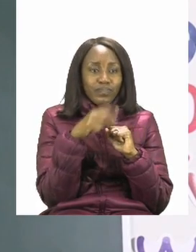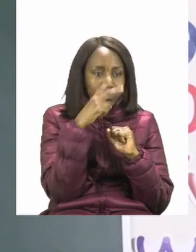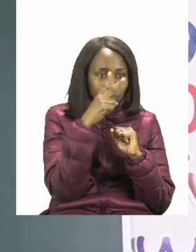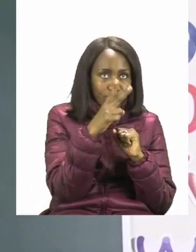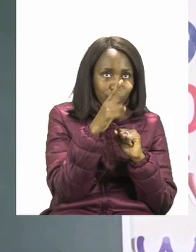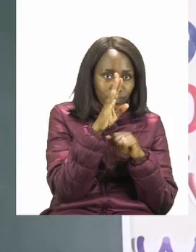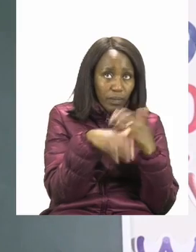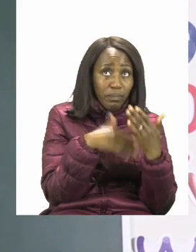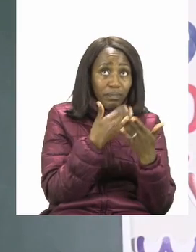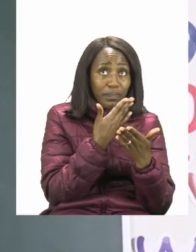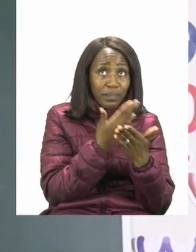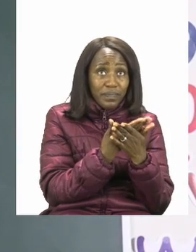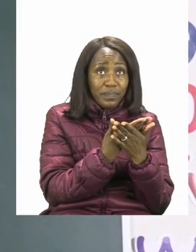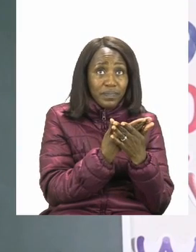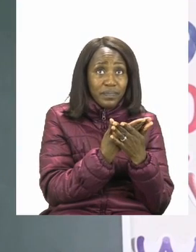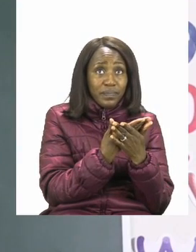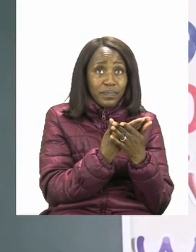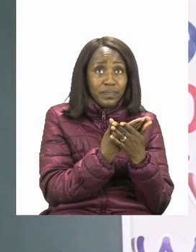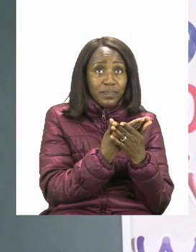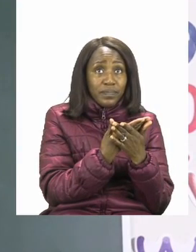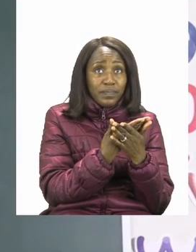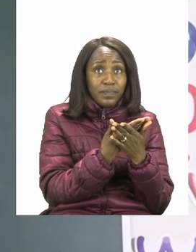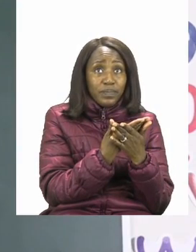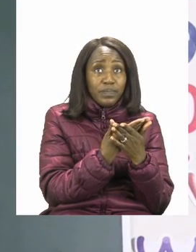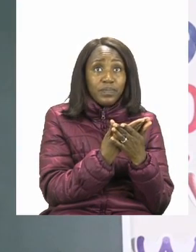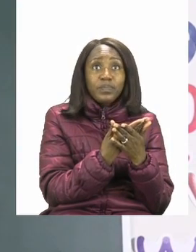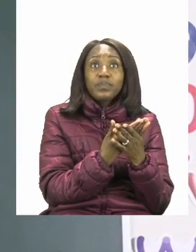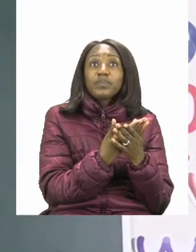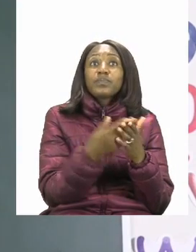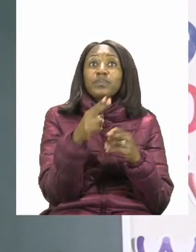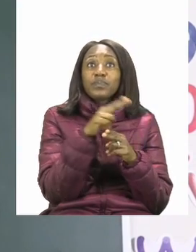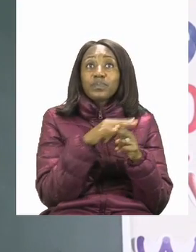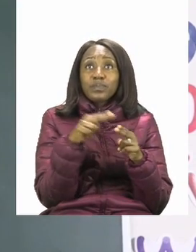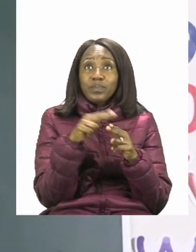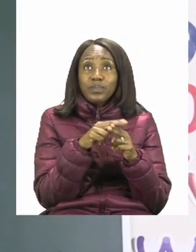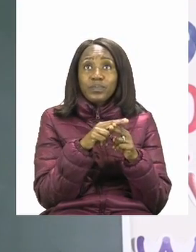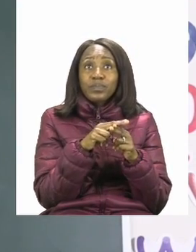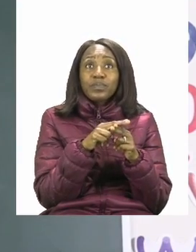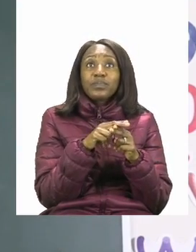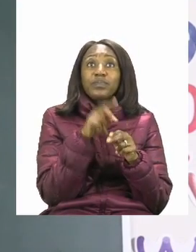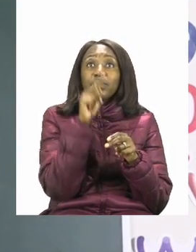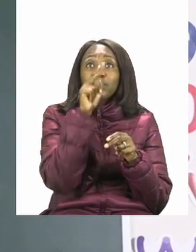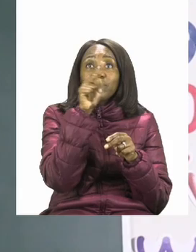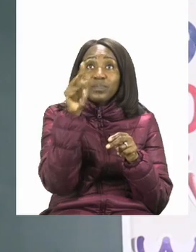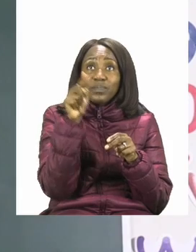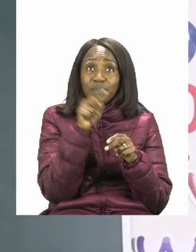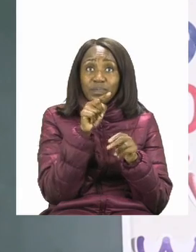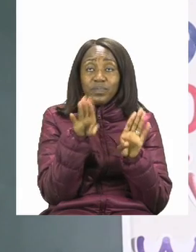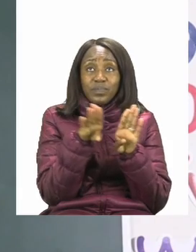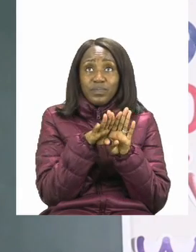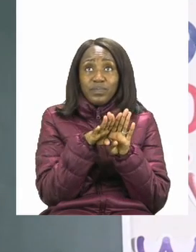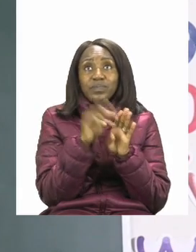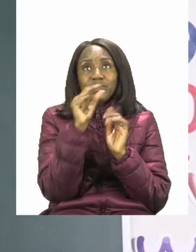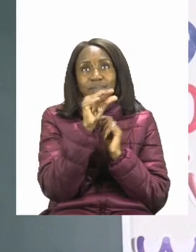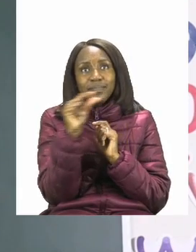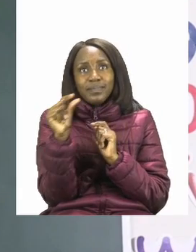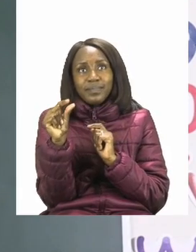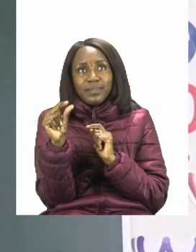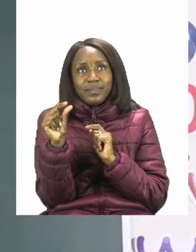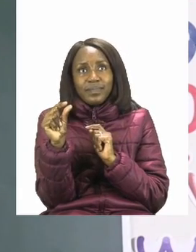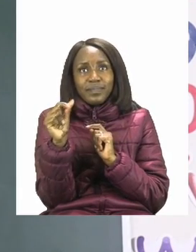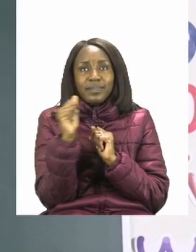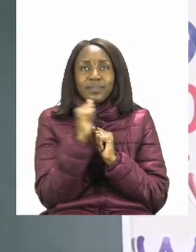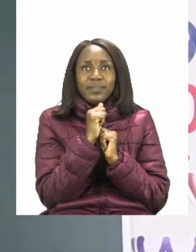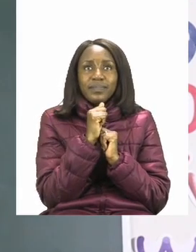pictures that are given and then use these sounds to come up with a word. When you have your